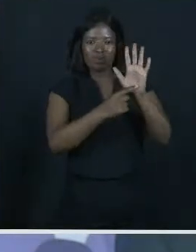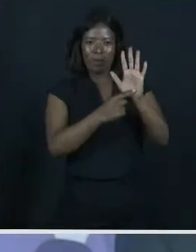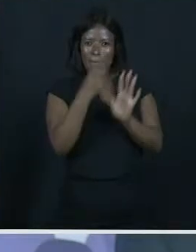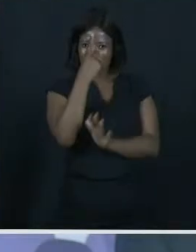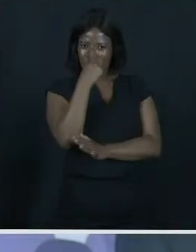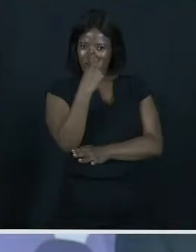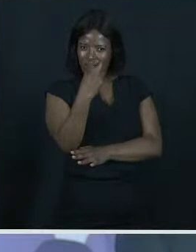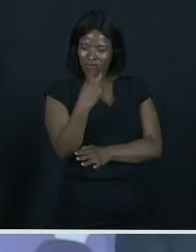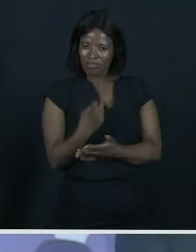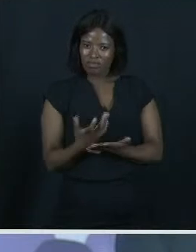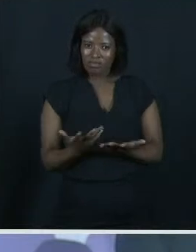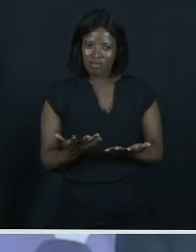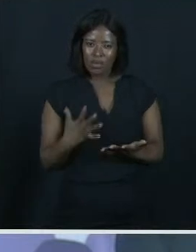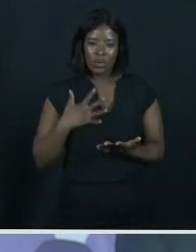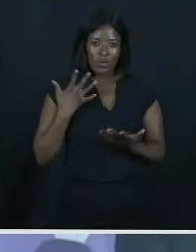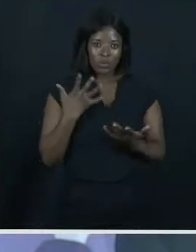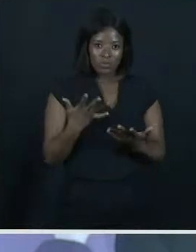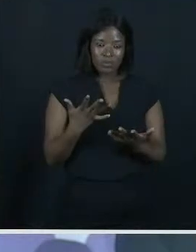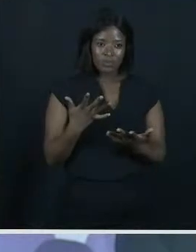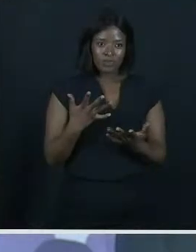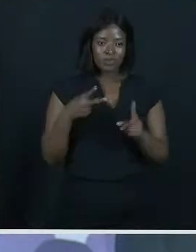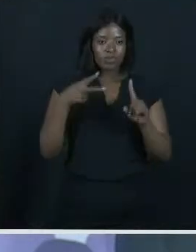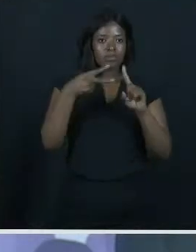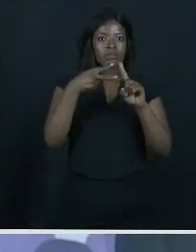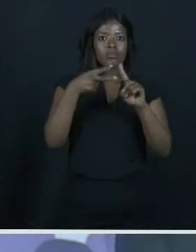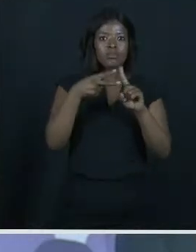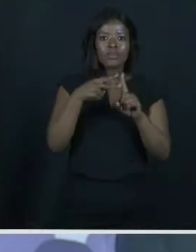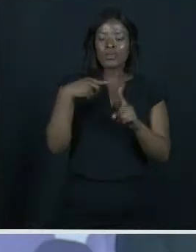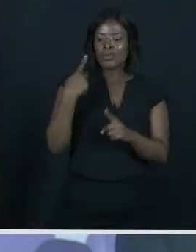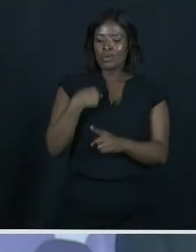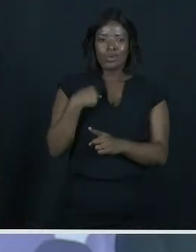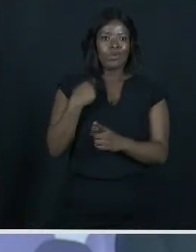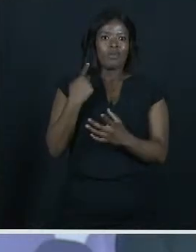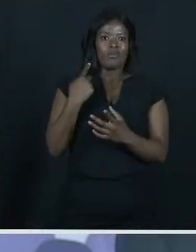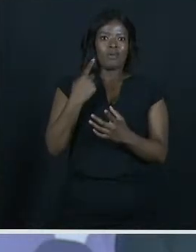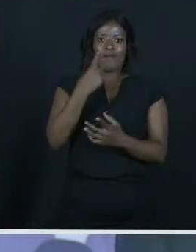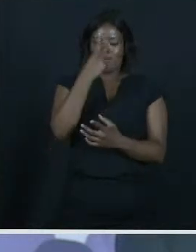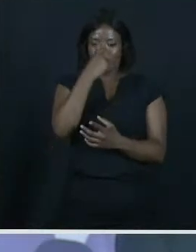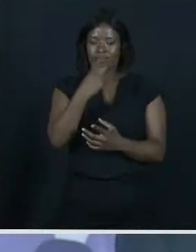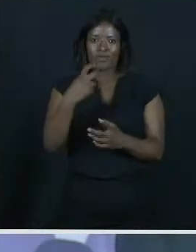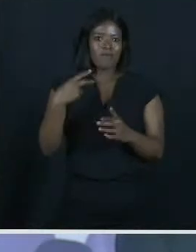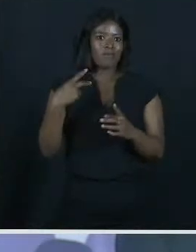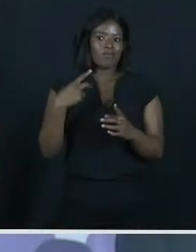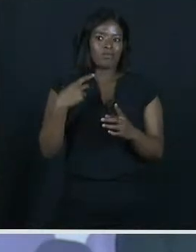them? And it's us who victim blame. It's us who gaslight.